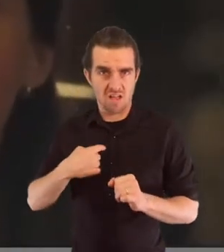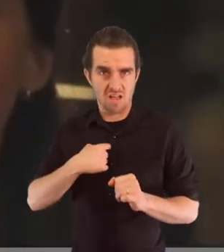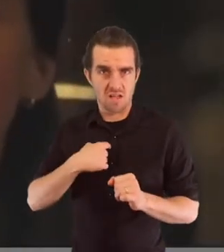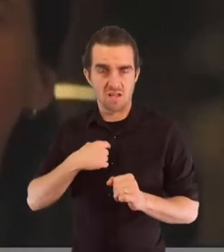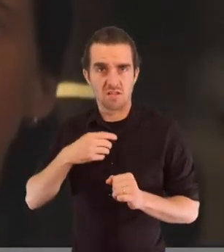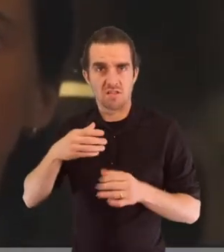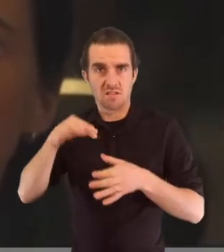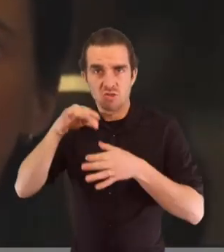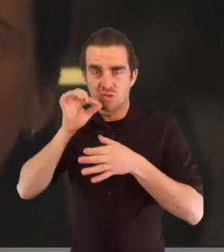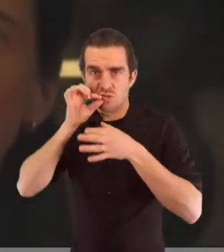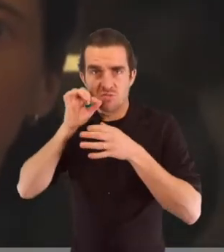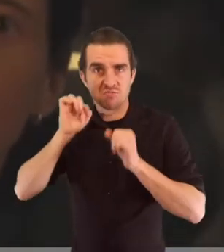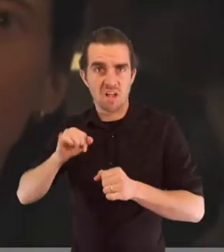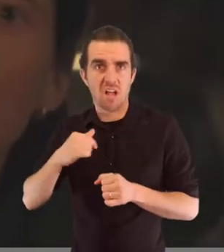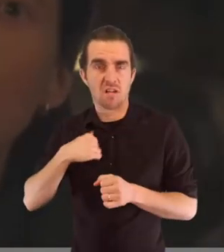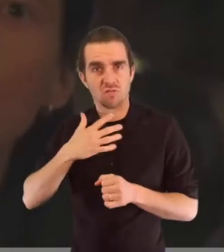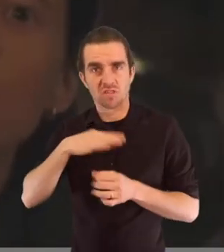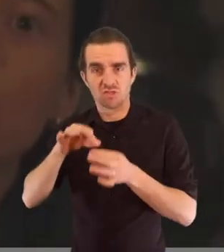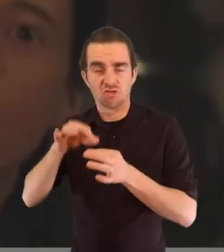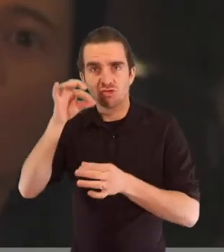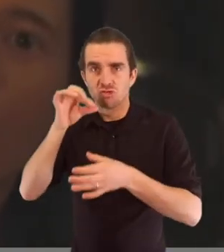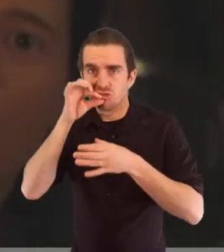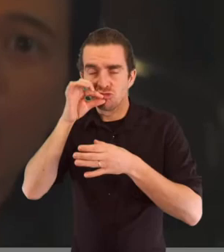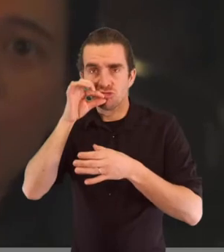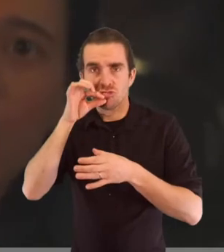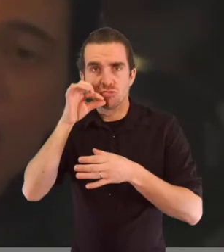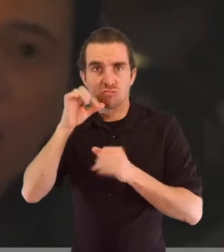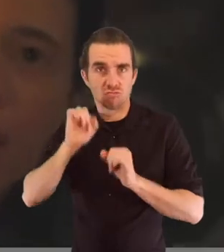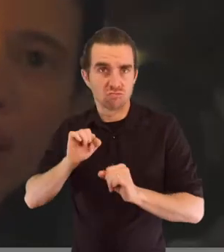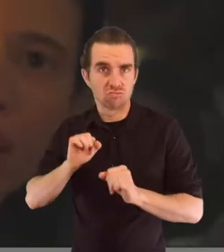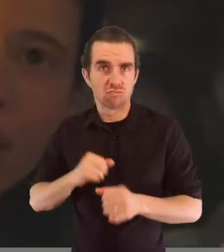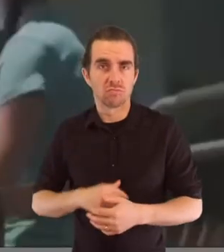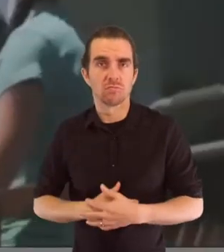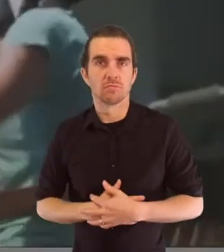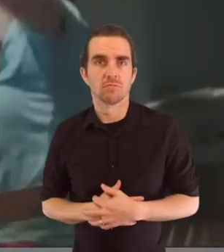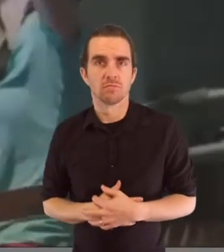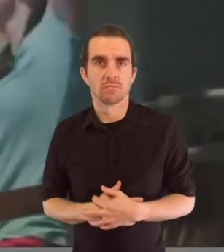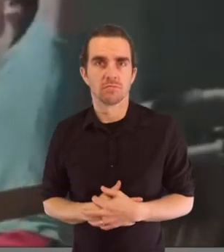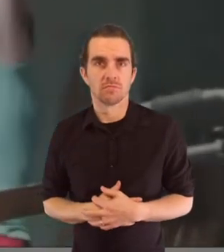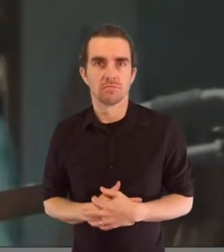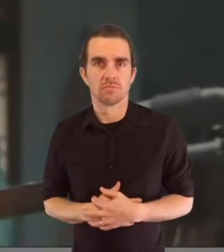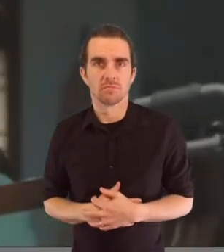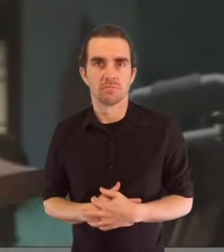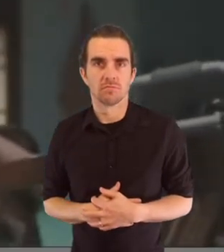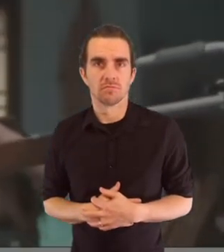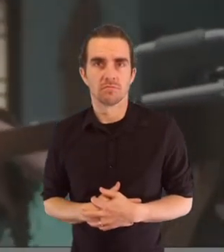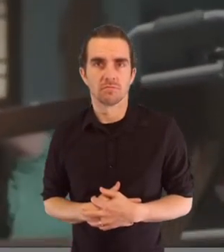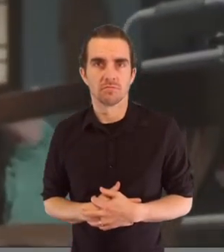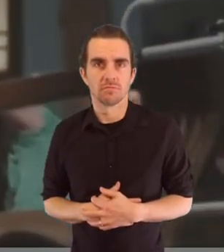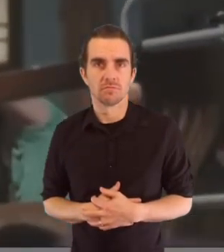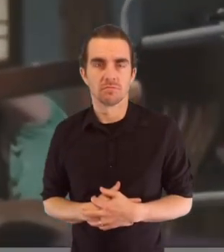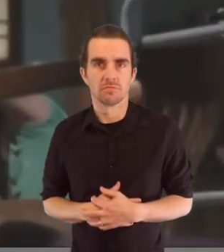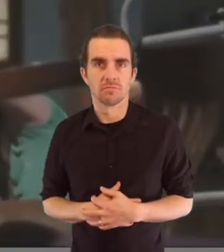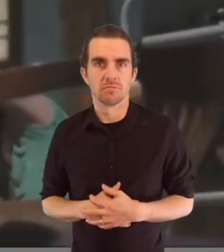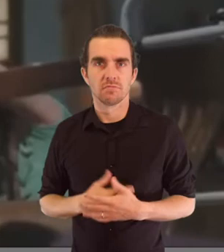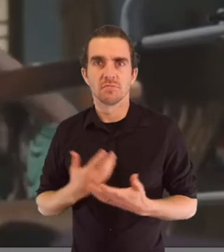She goes into a bar in New York and asks for margarita with a straw. A happy moment